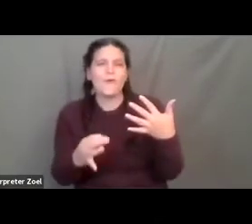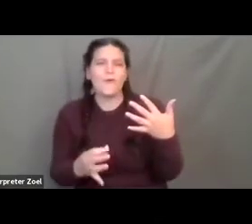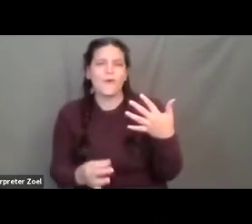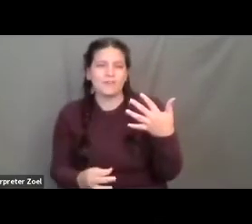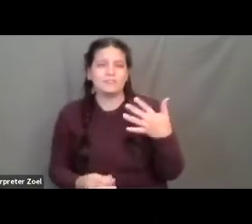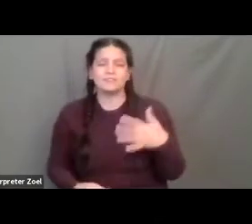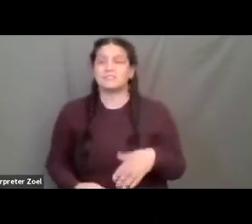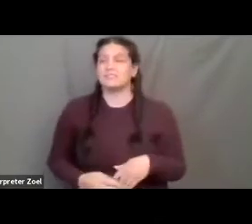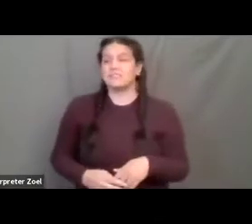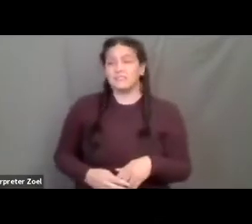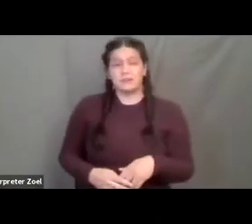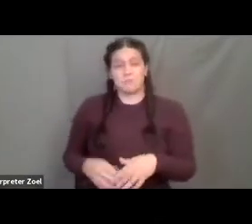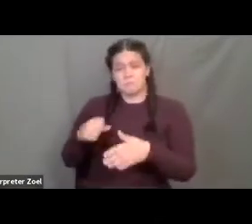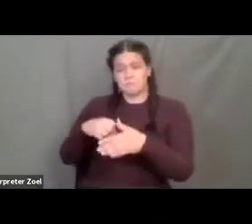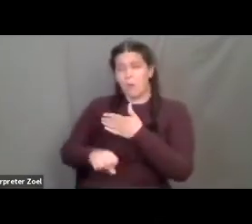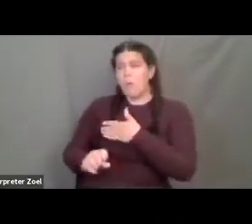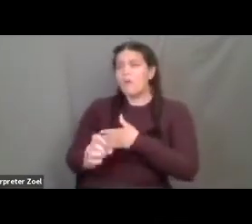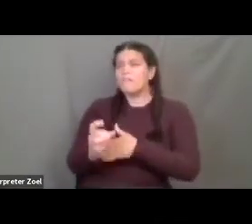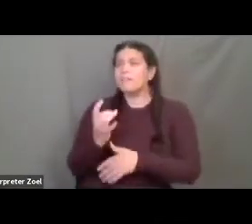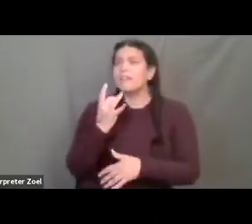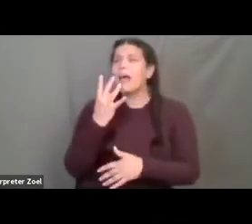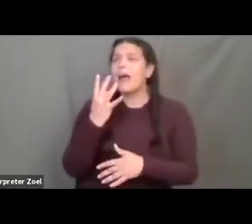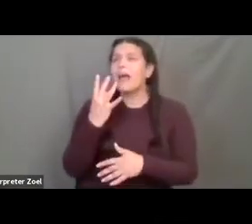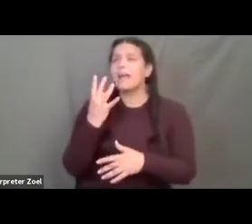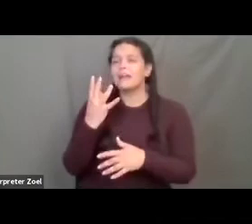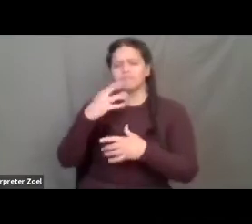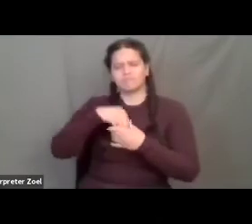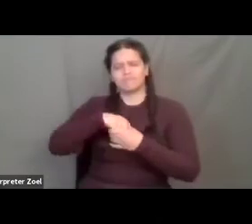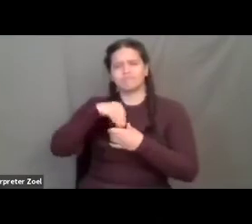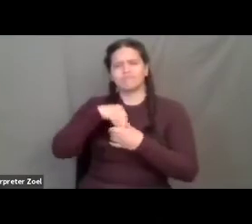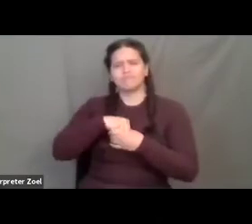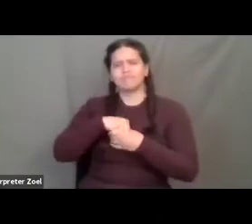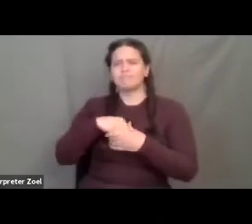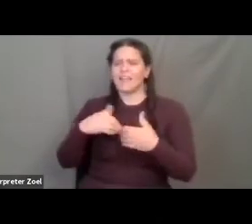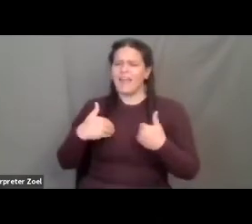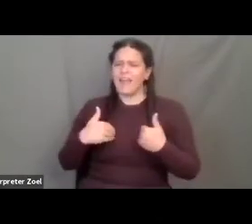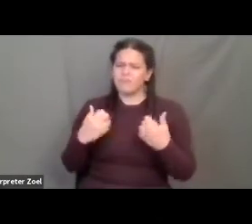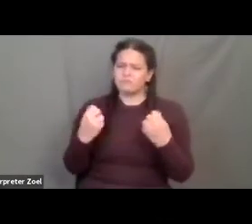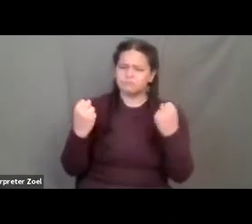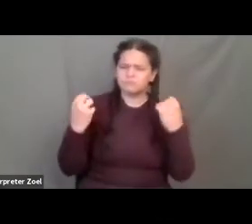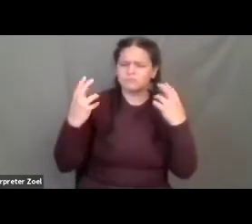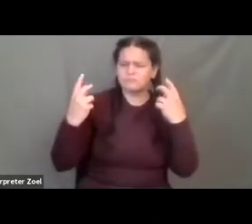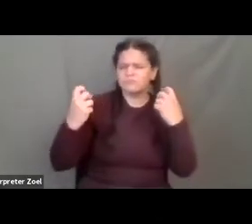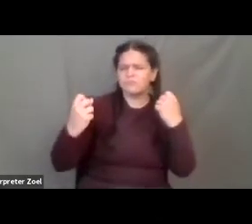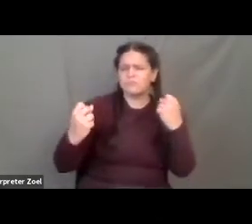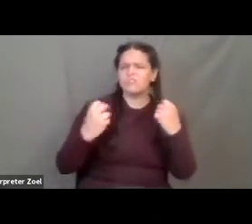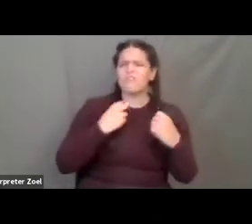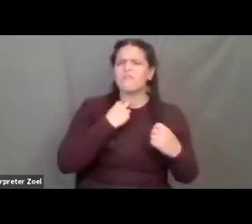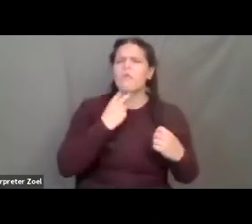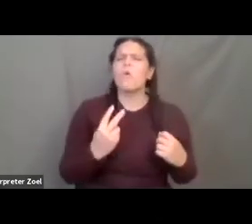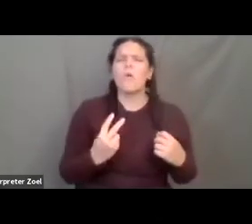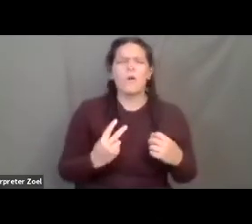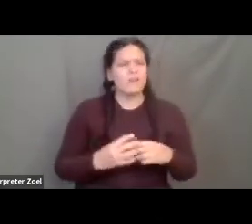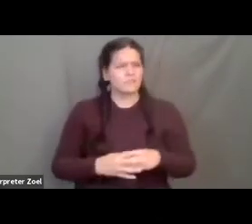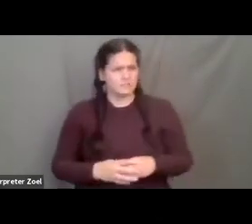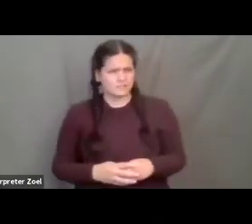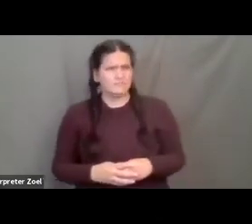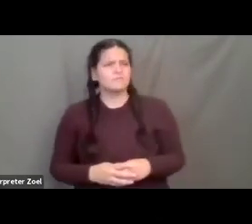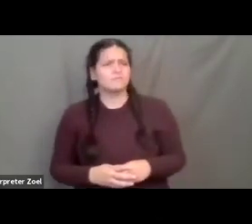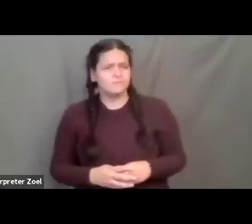light, never voice. Born of light, born